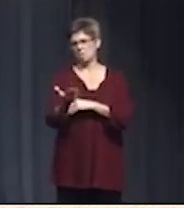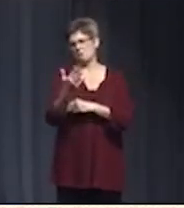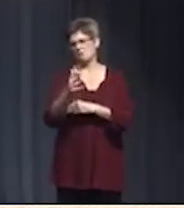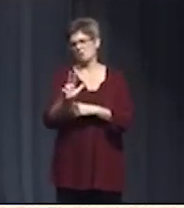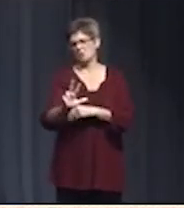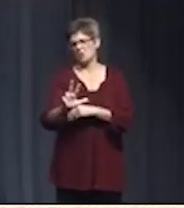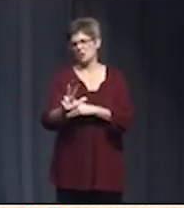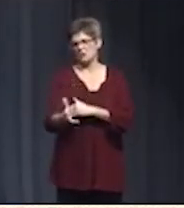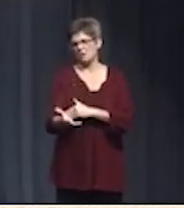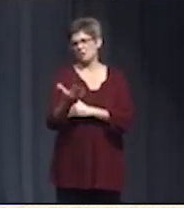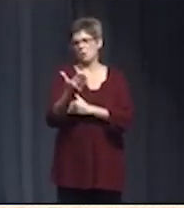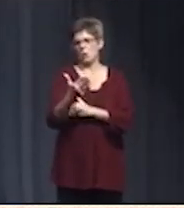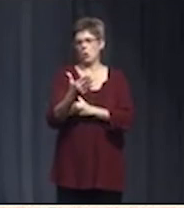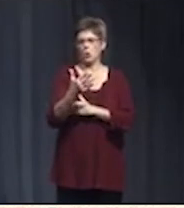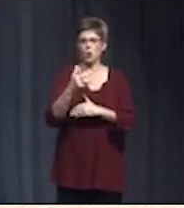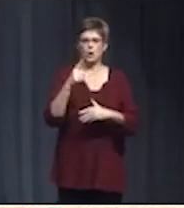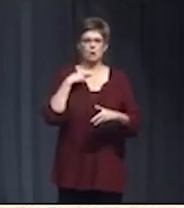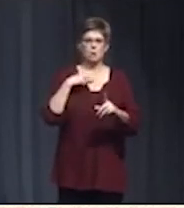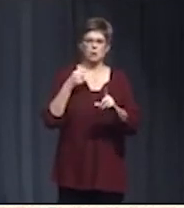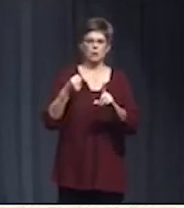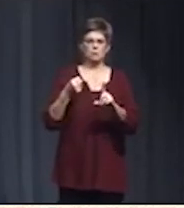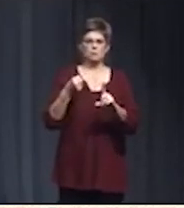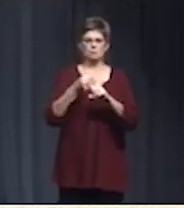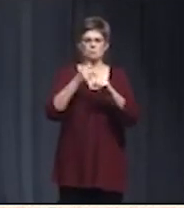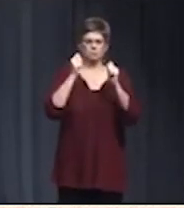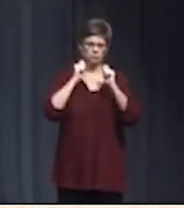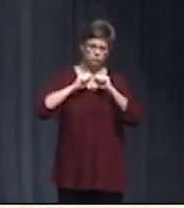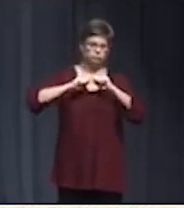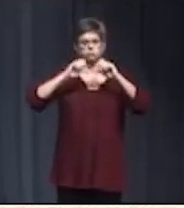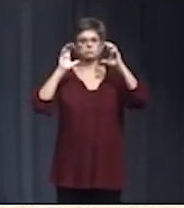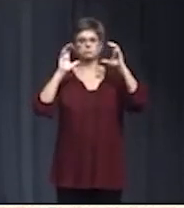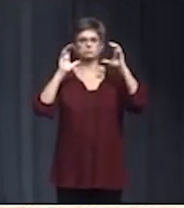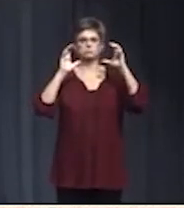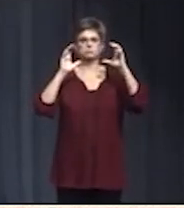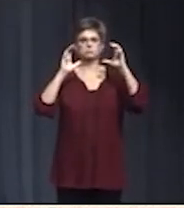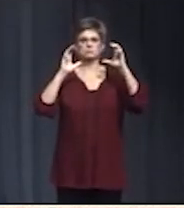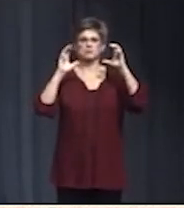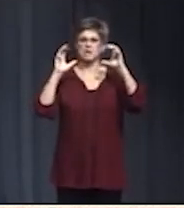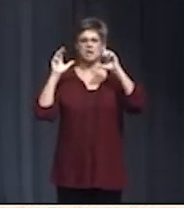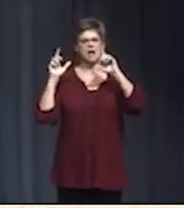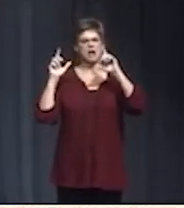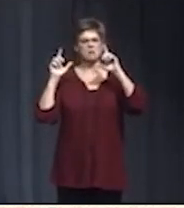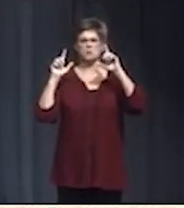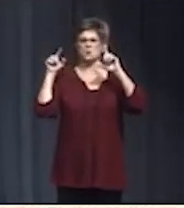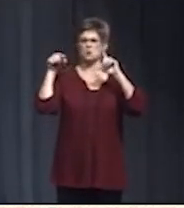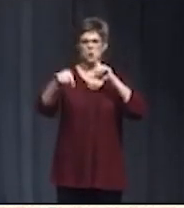in the morning, whenever it hit me, and I would go downstairs to our kitchen table and I would just boo-hoo.